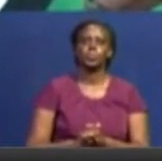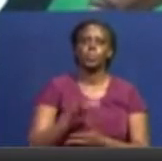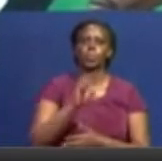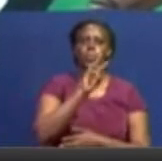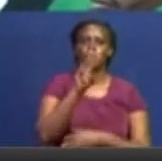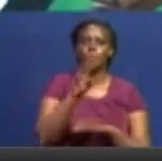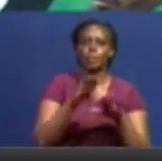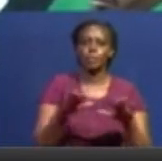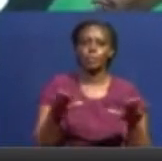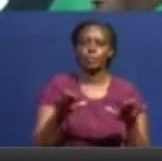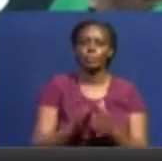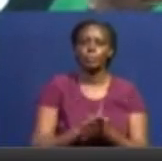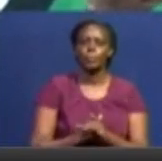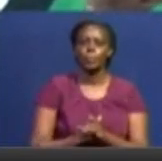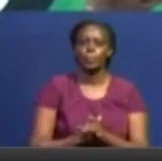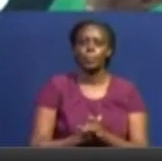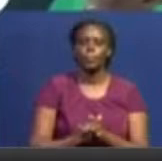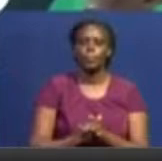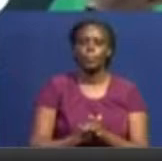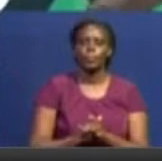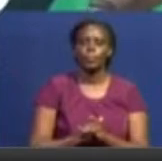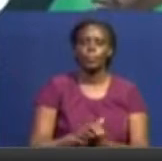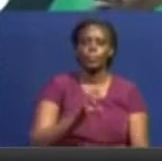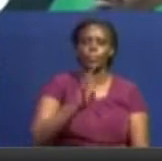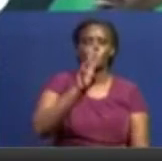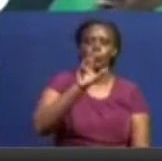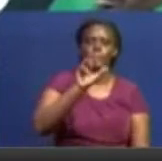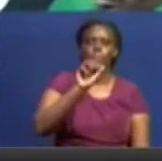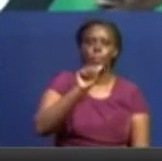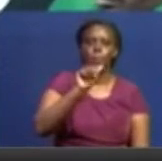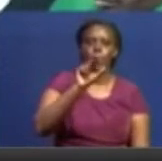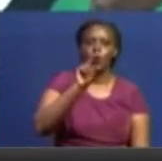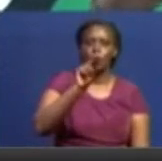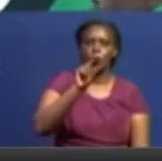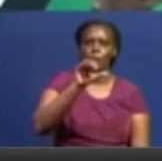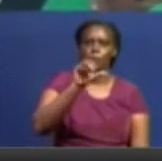Westlands Timothy Wanyonyi Wetangula.